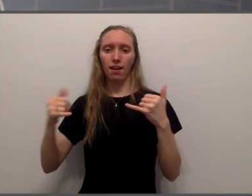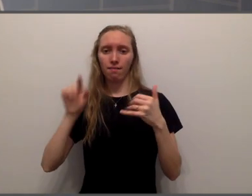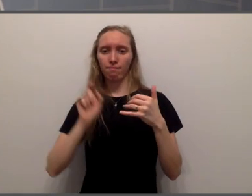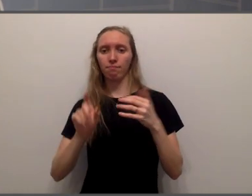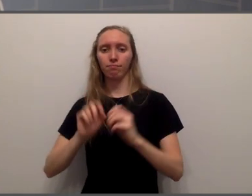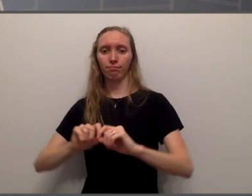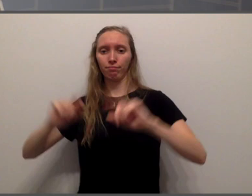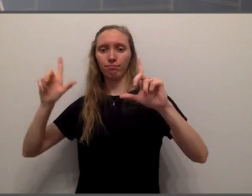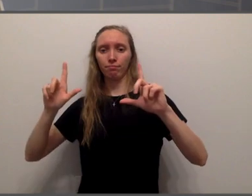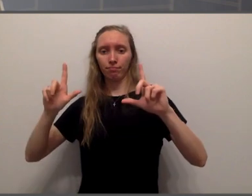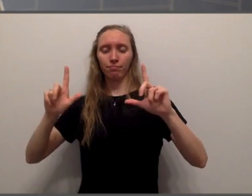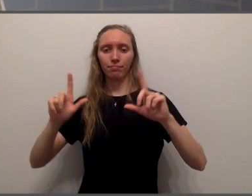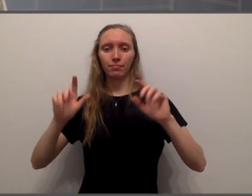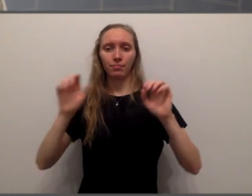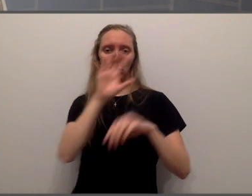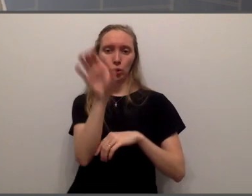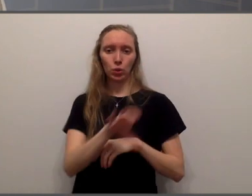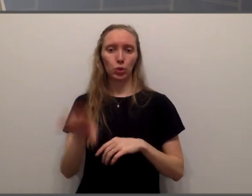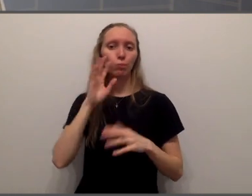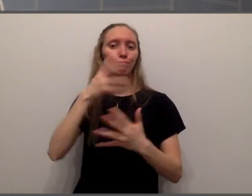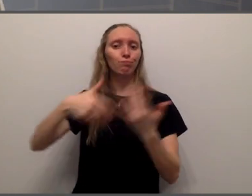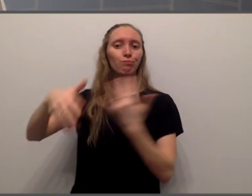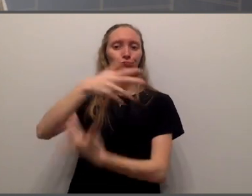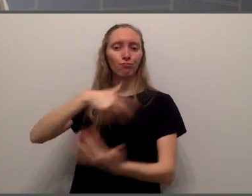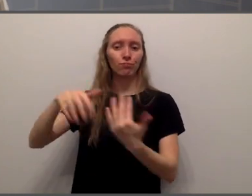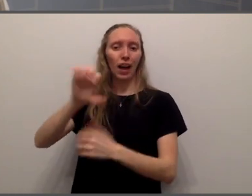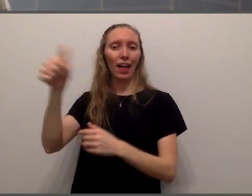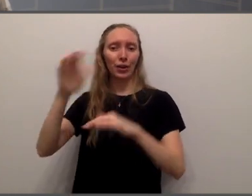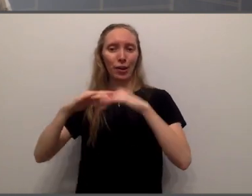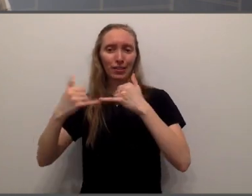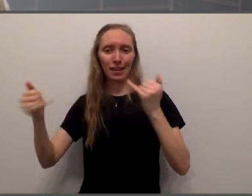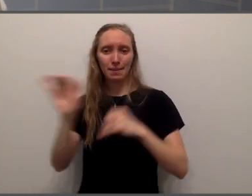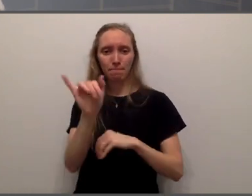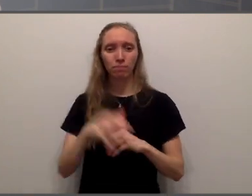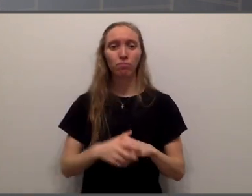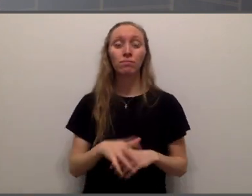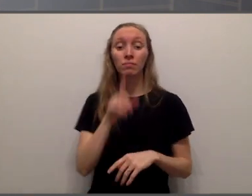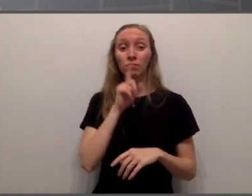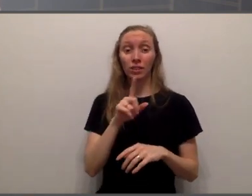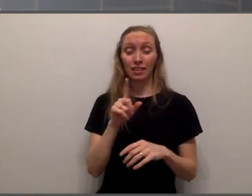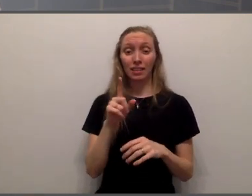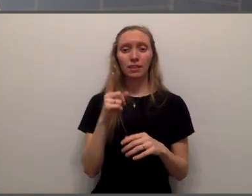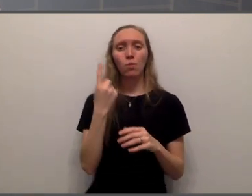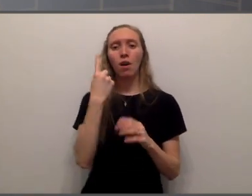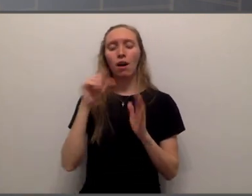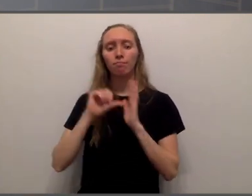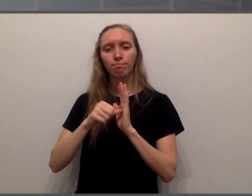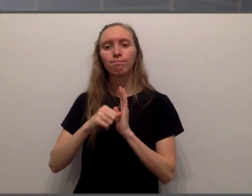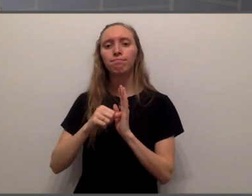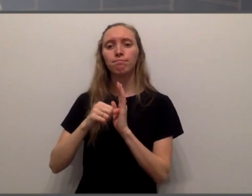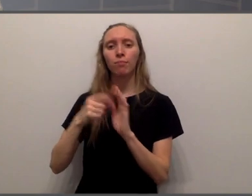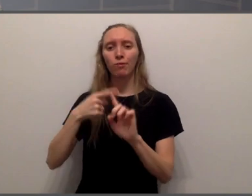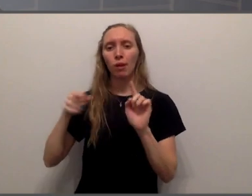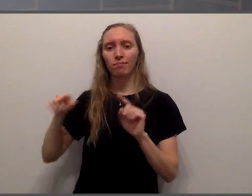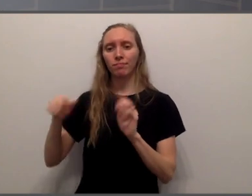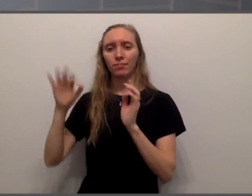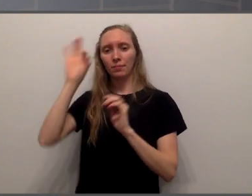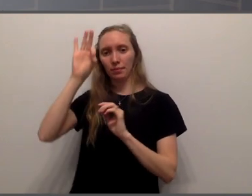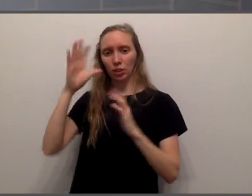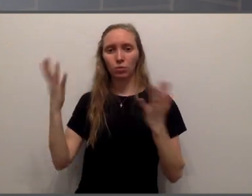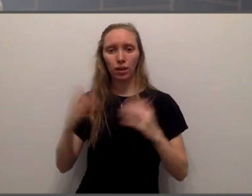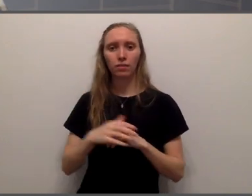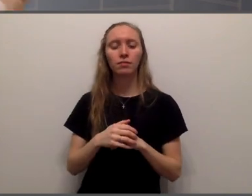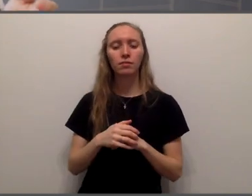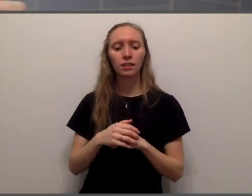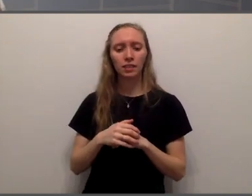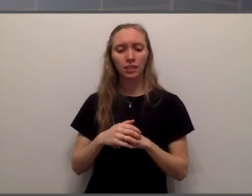a number of things from what Lamar said, but what's just ringing in my ears is that we've built the church wrong. We've built the church wrong. We've bought into the